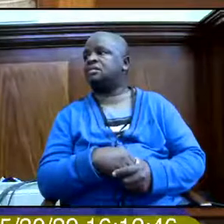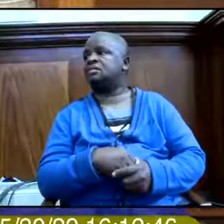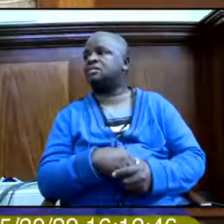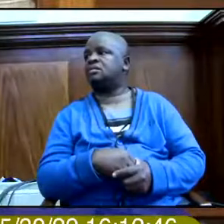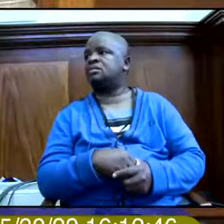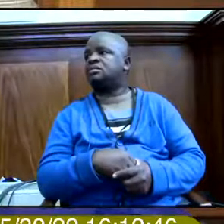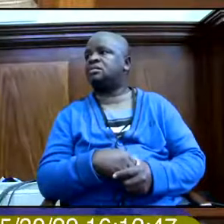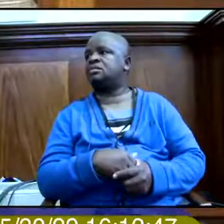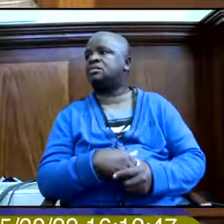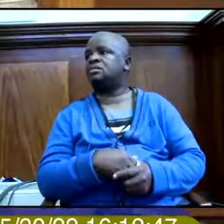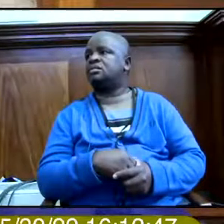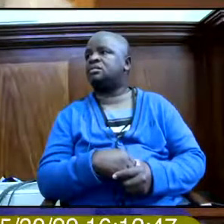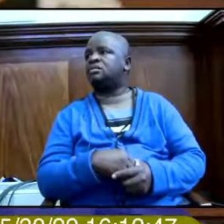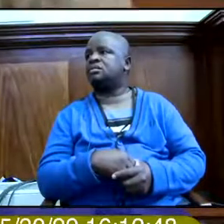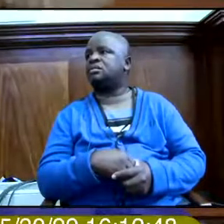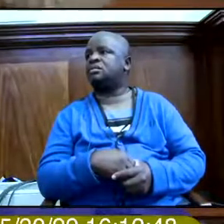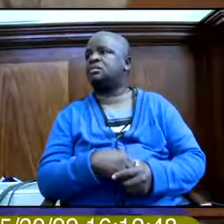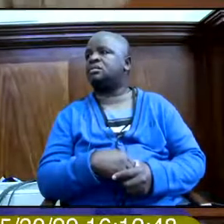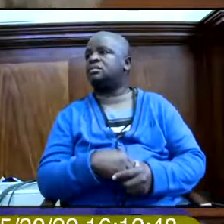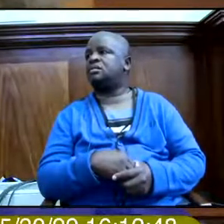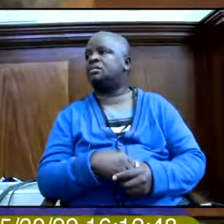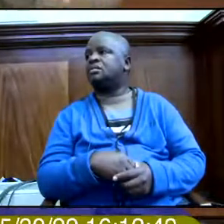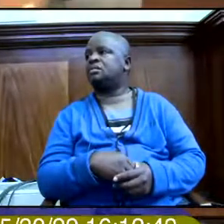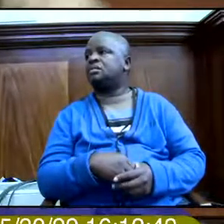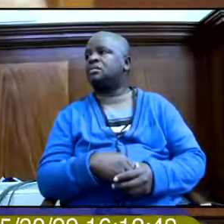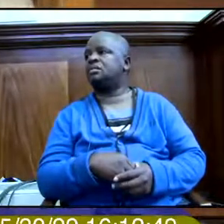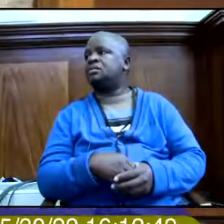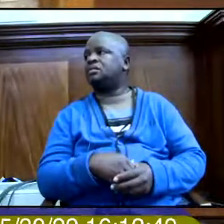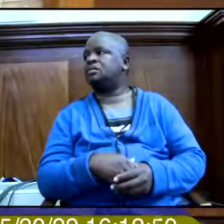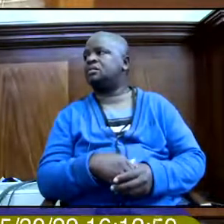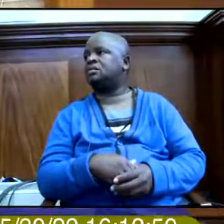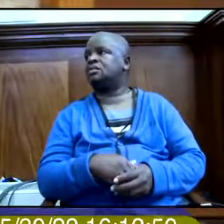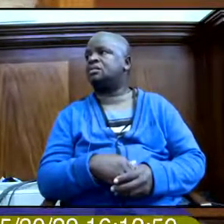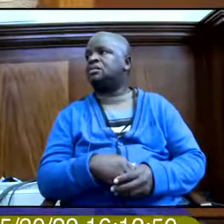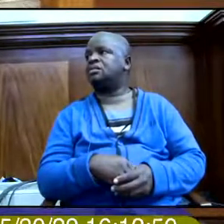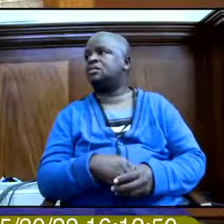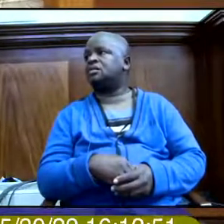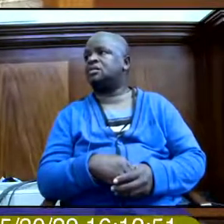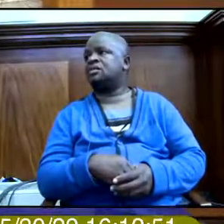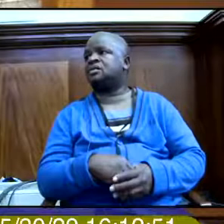he yeah no we are sorting out